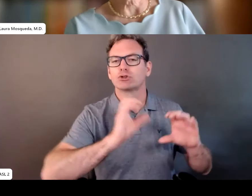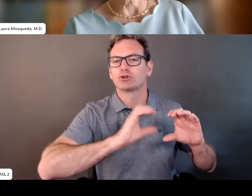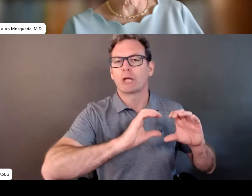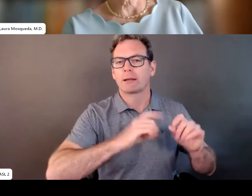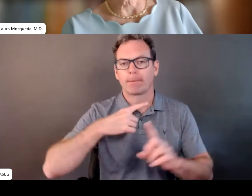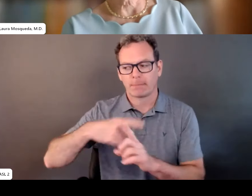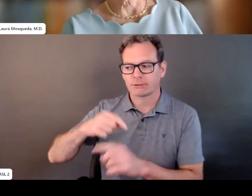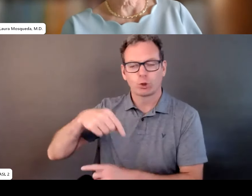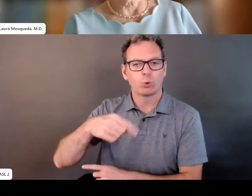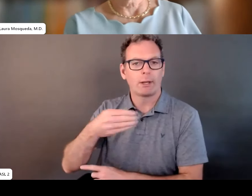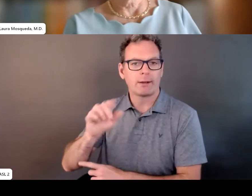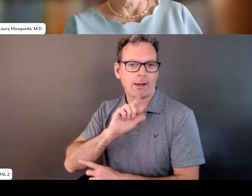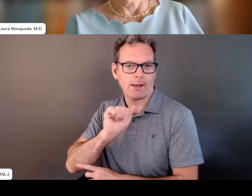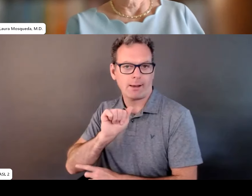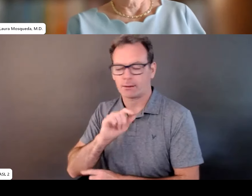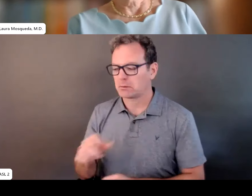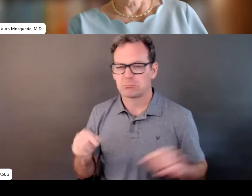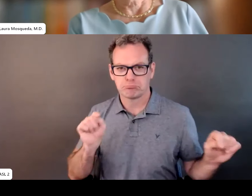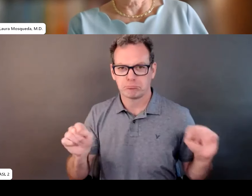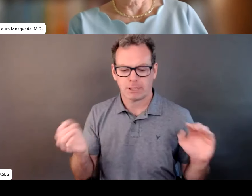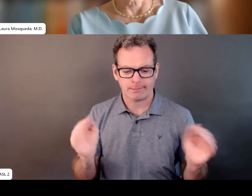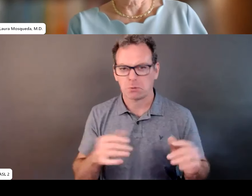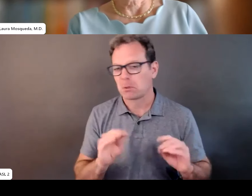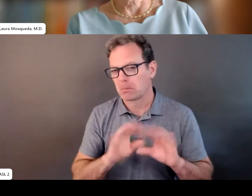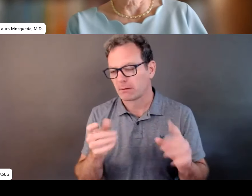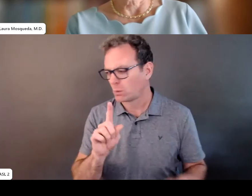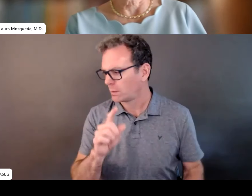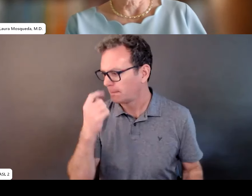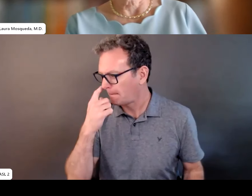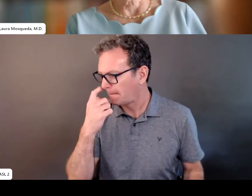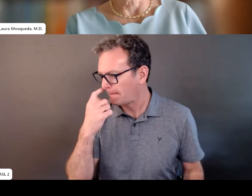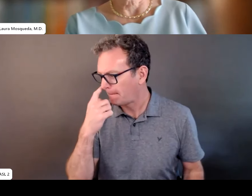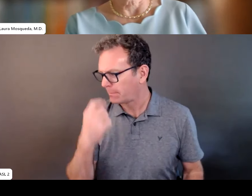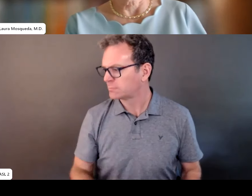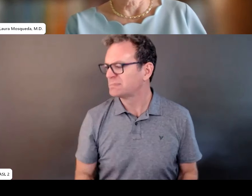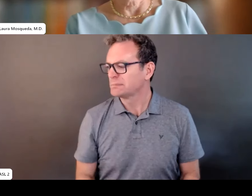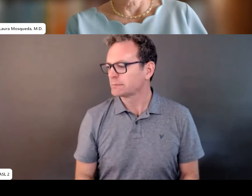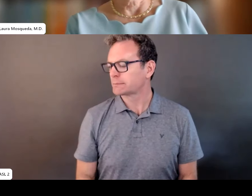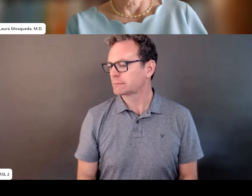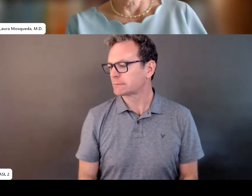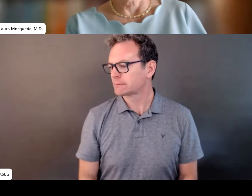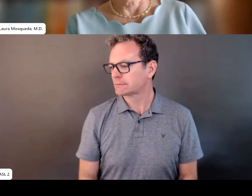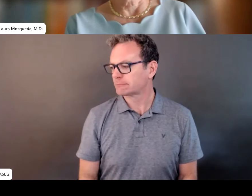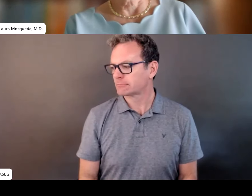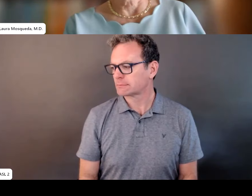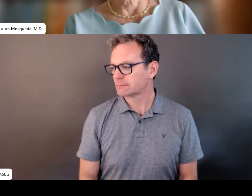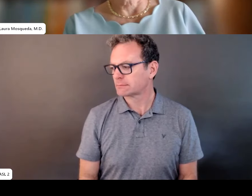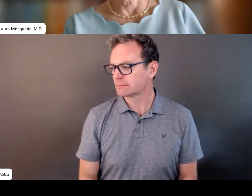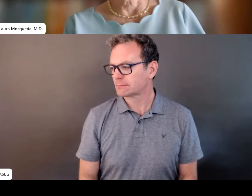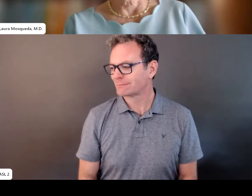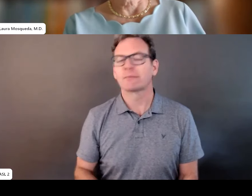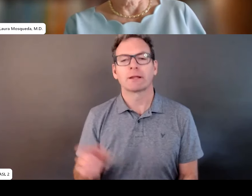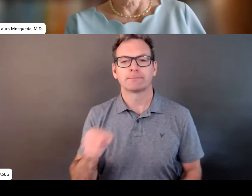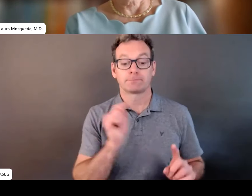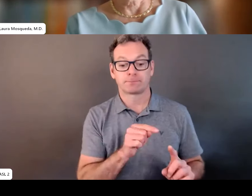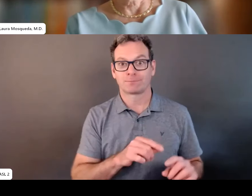I'm just referring back to it to see if it gives us a few clues potentially. So Carla posted